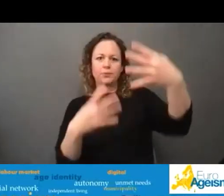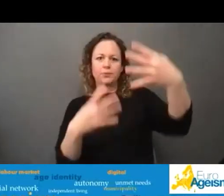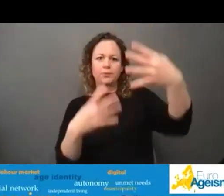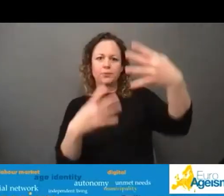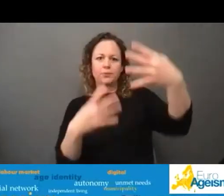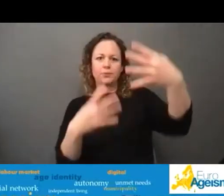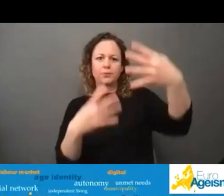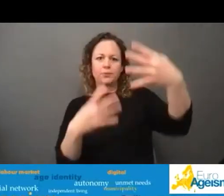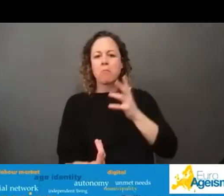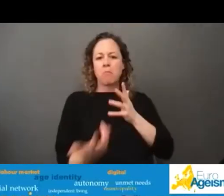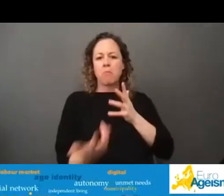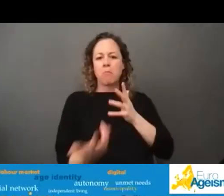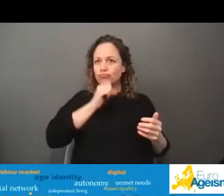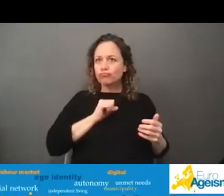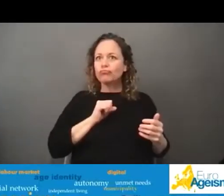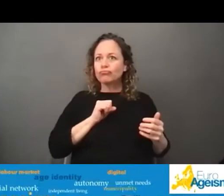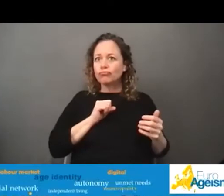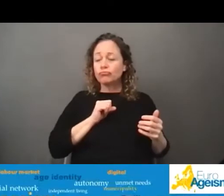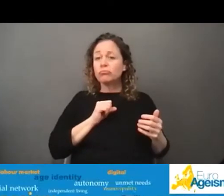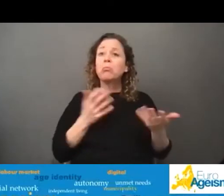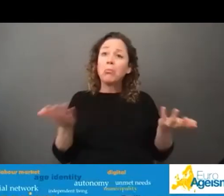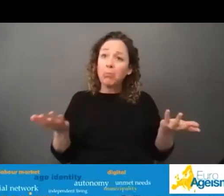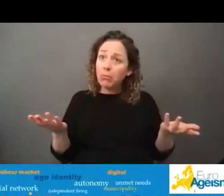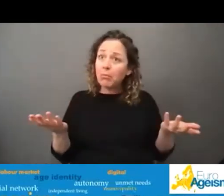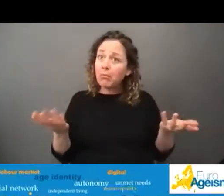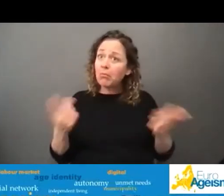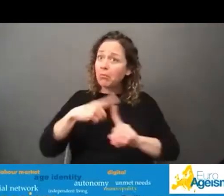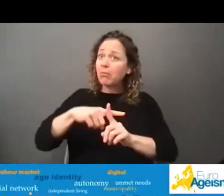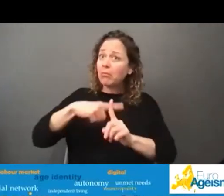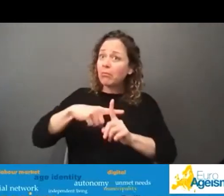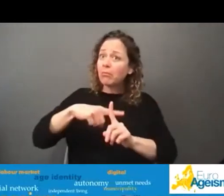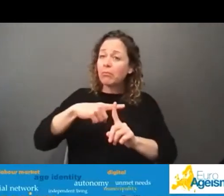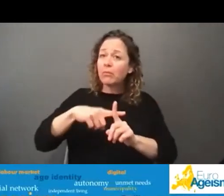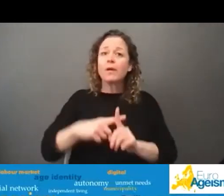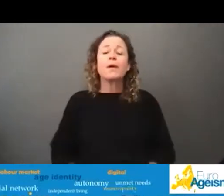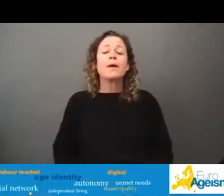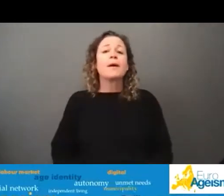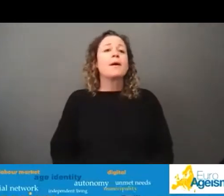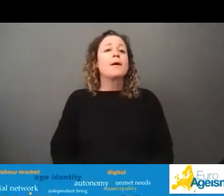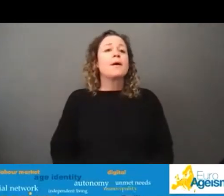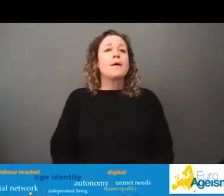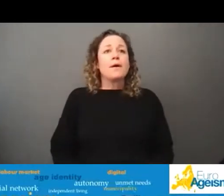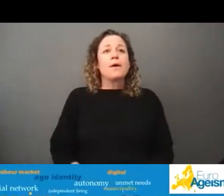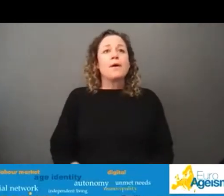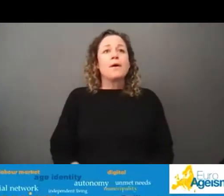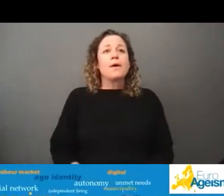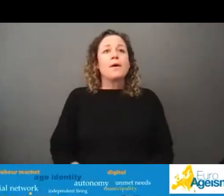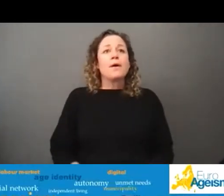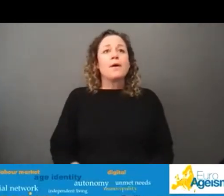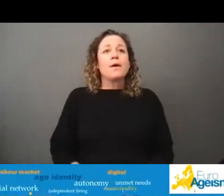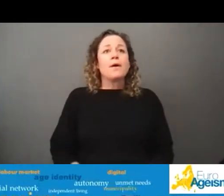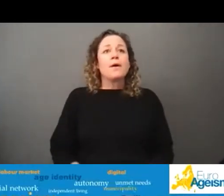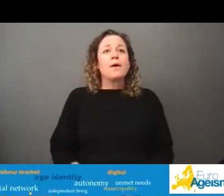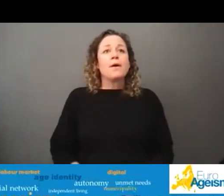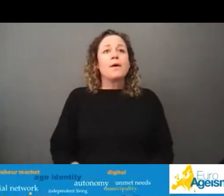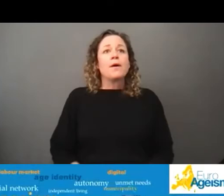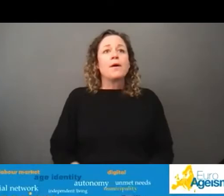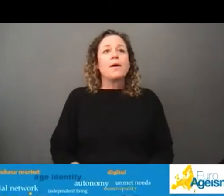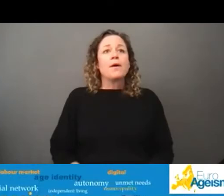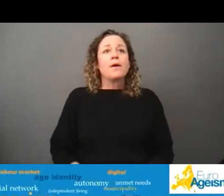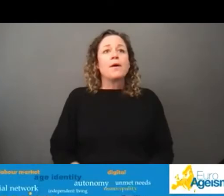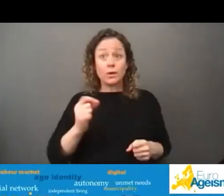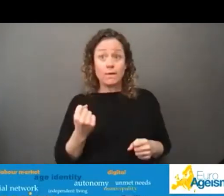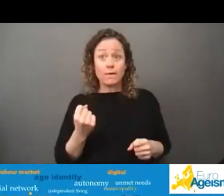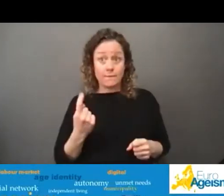also clicked and apply. So that's good news. Late in 2011, federal government went